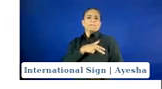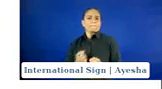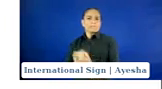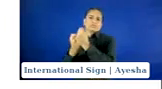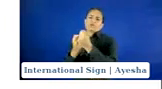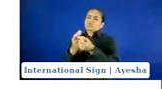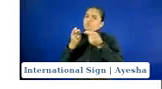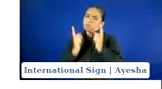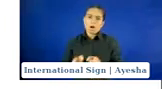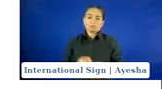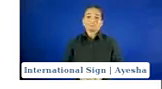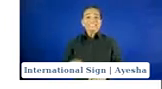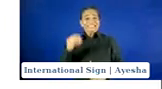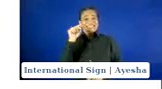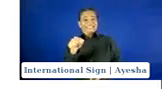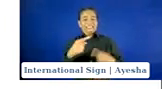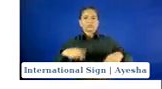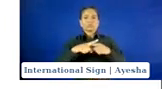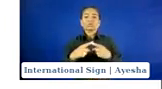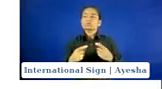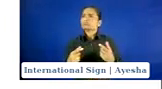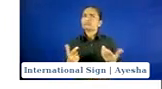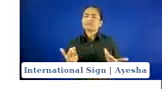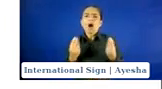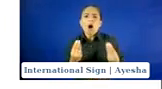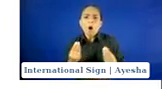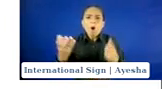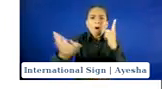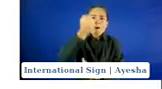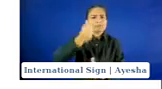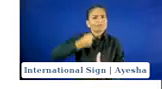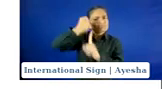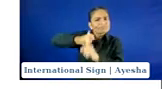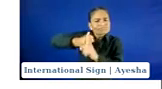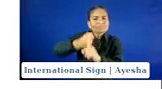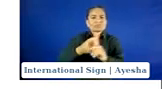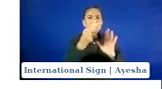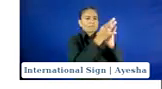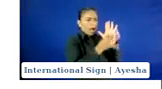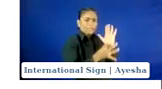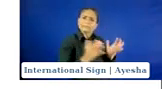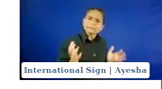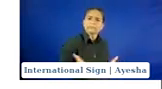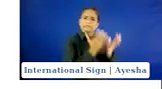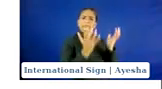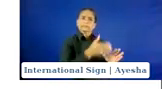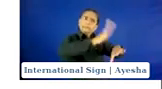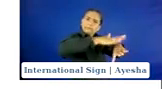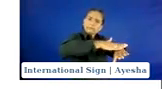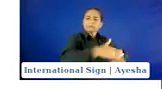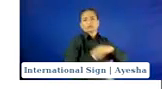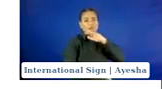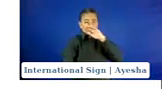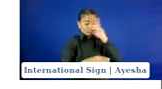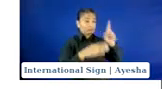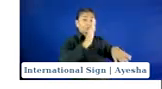support livelihood and income security for older persons, developments of manuals, capacity building at subnational